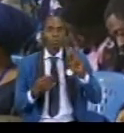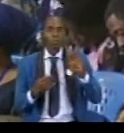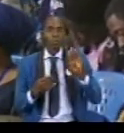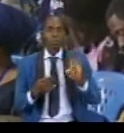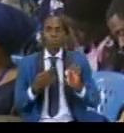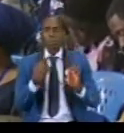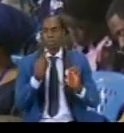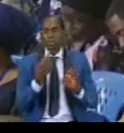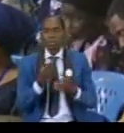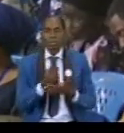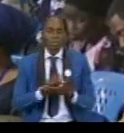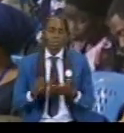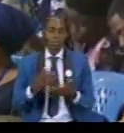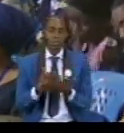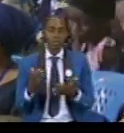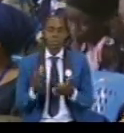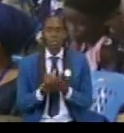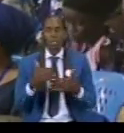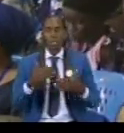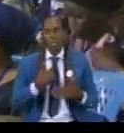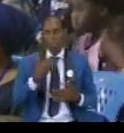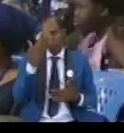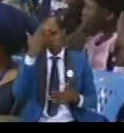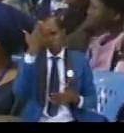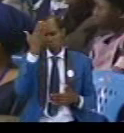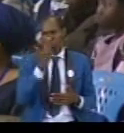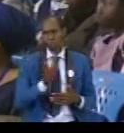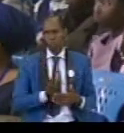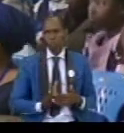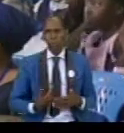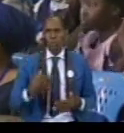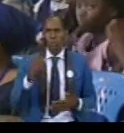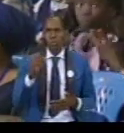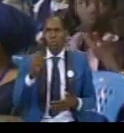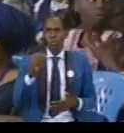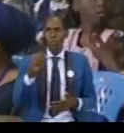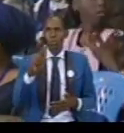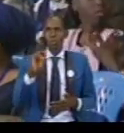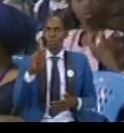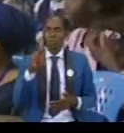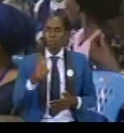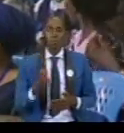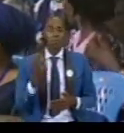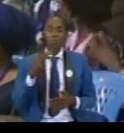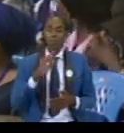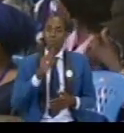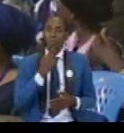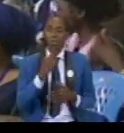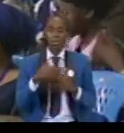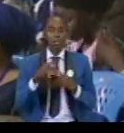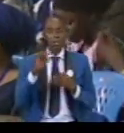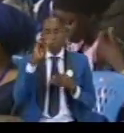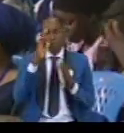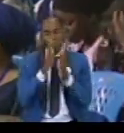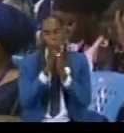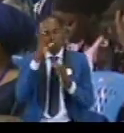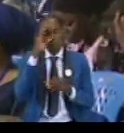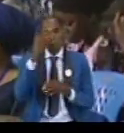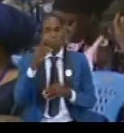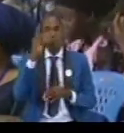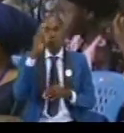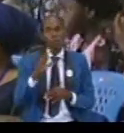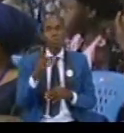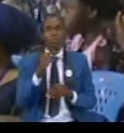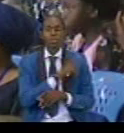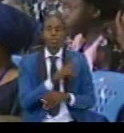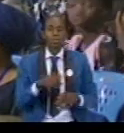stroke and it was very severe. But after the prayer of the man of God, the Lord delivered me from stroke.